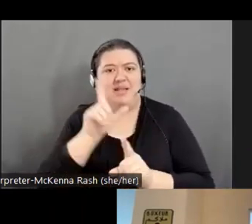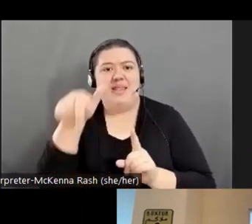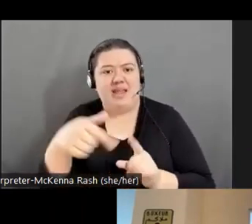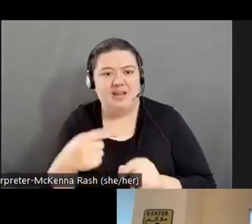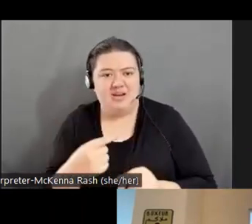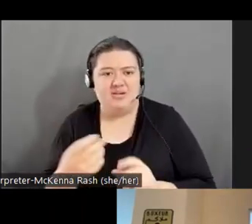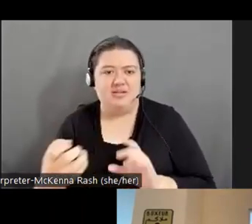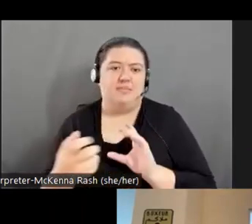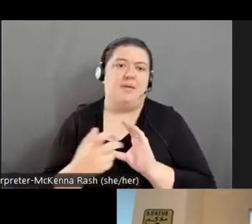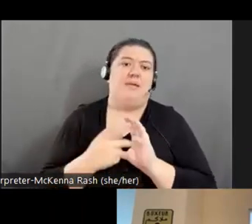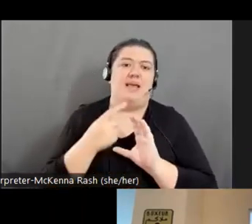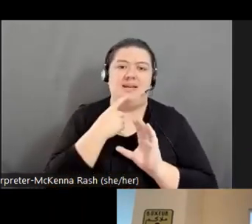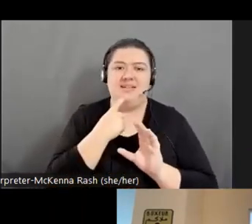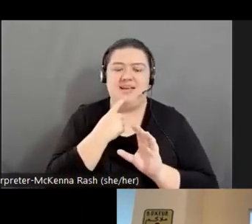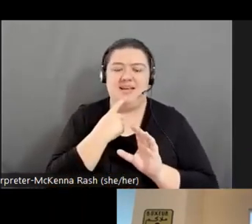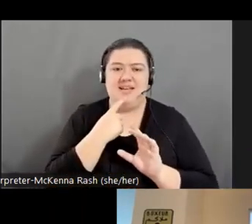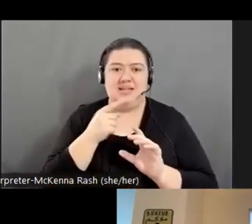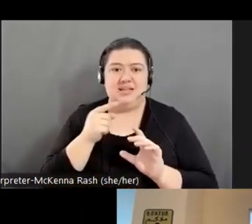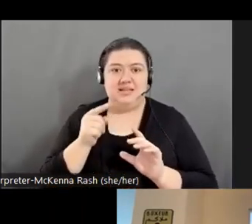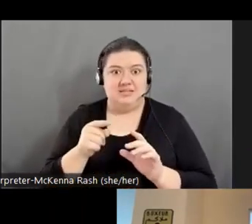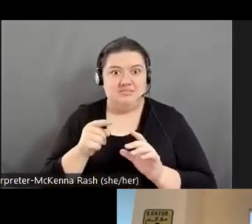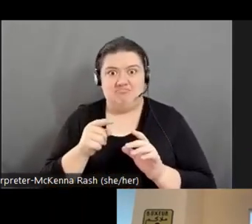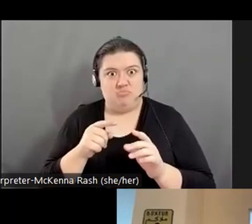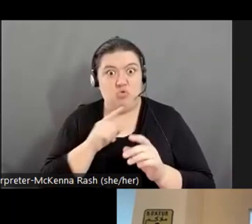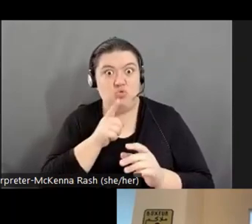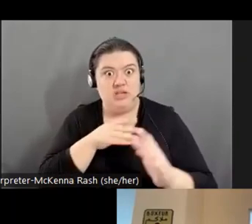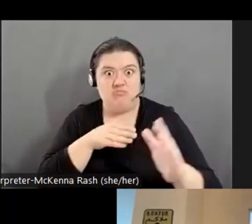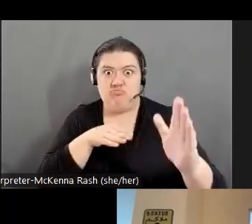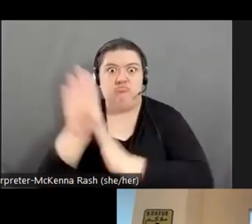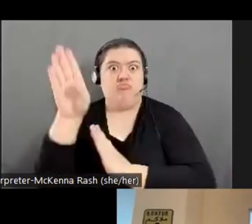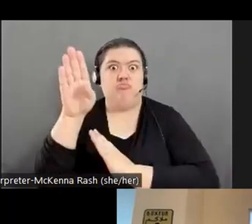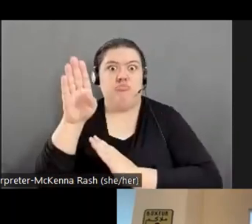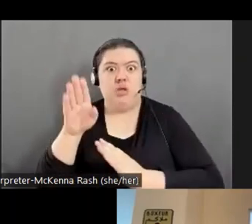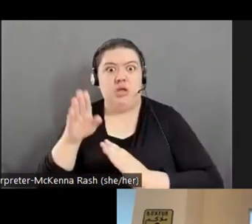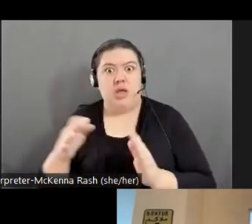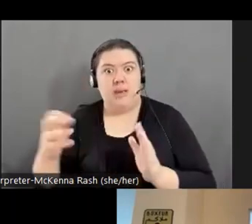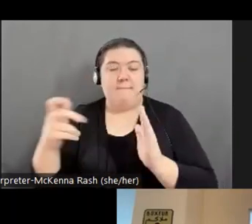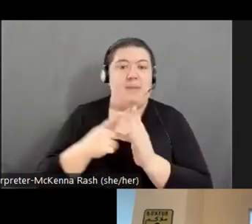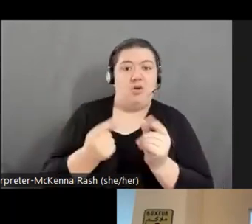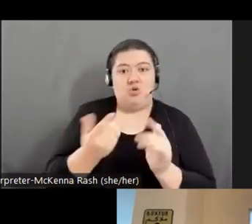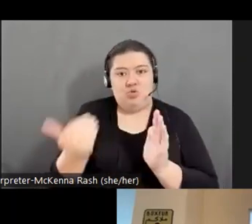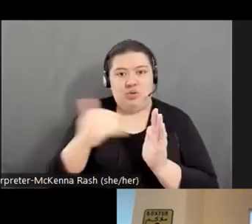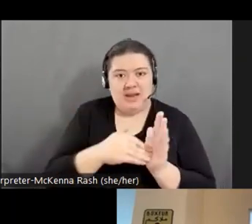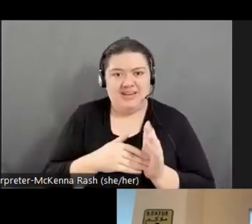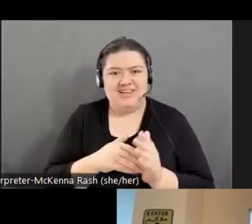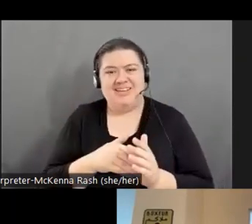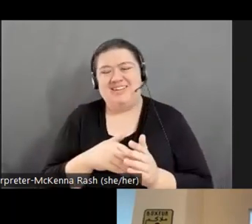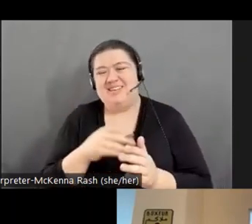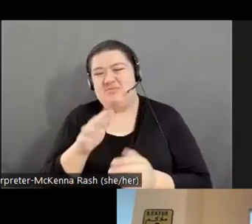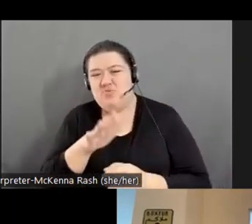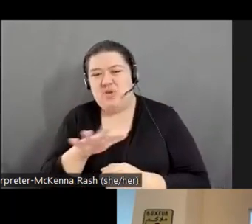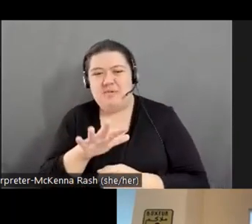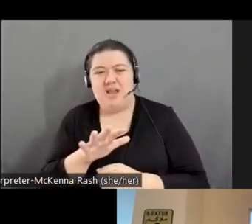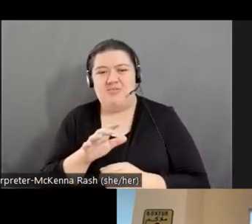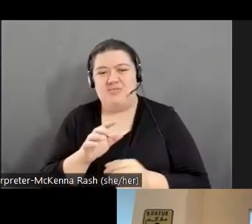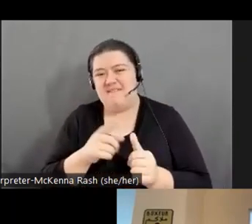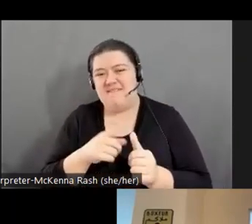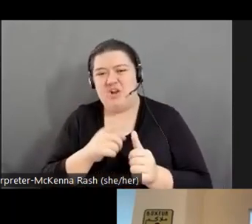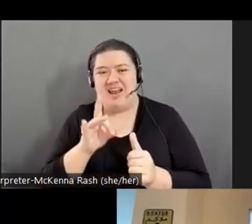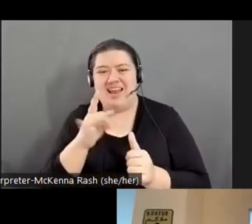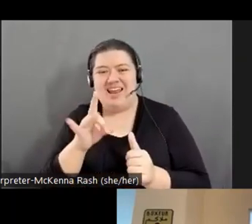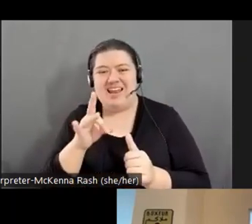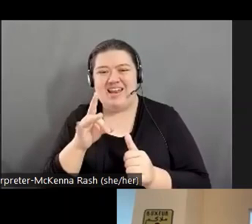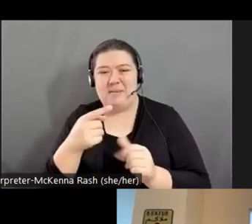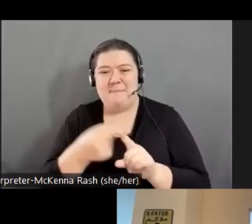like, things are starting to take off. We're coming back to do it again. And somewhere in that first 18 months, we start having